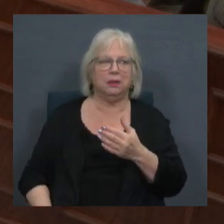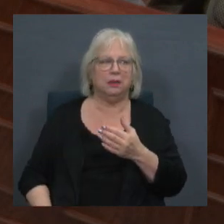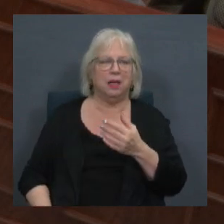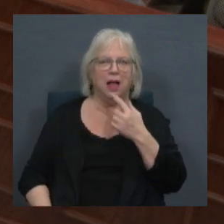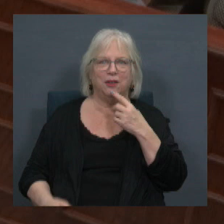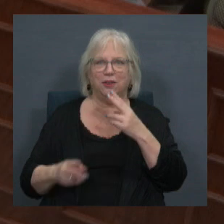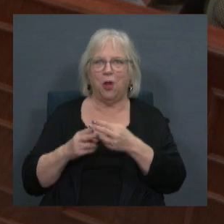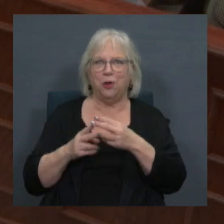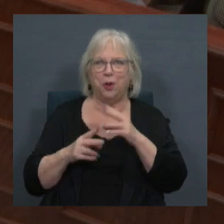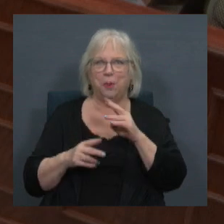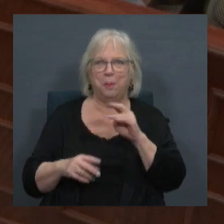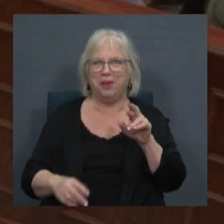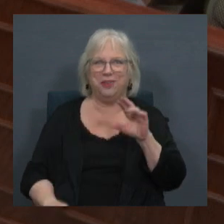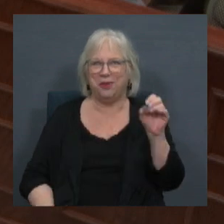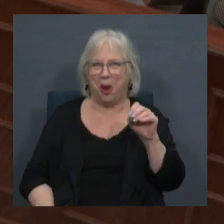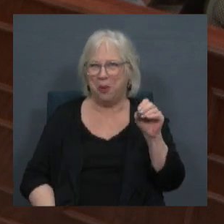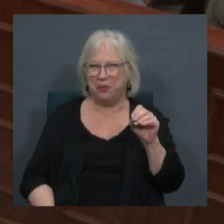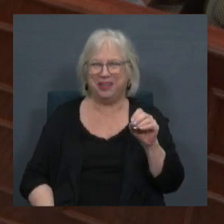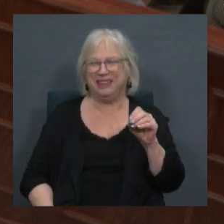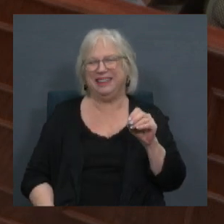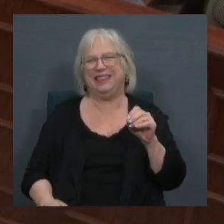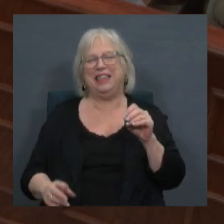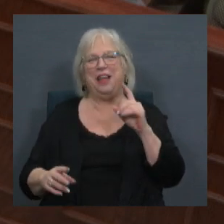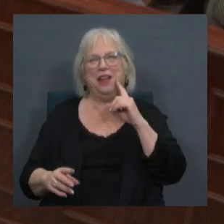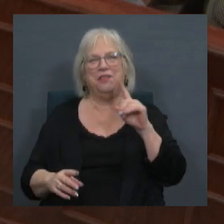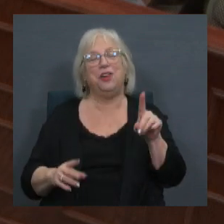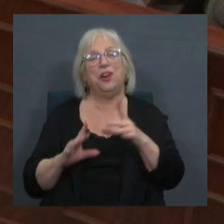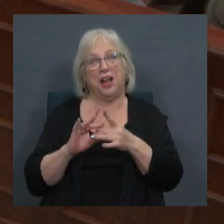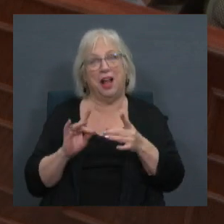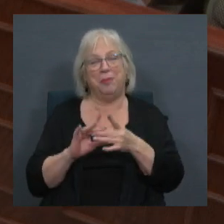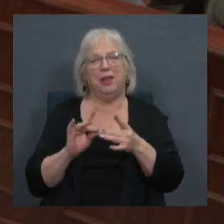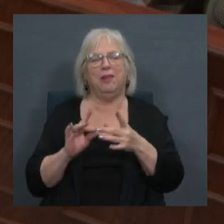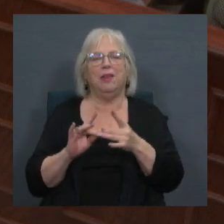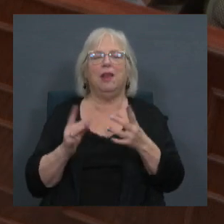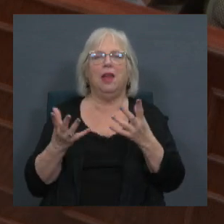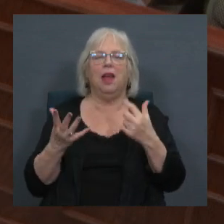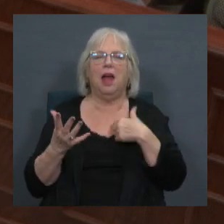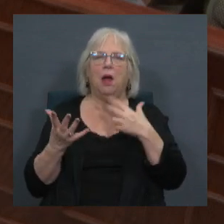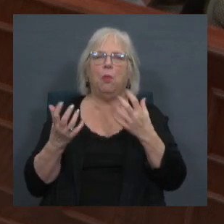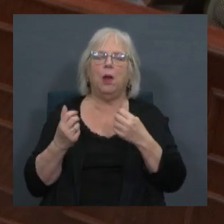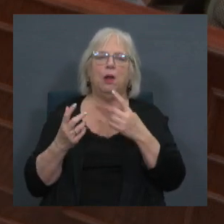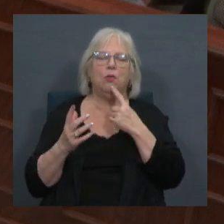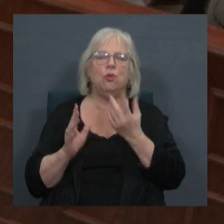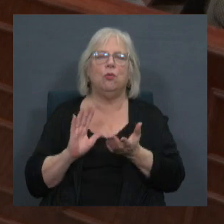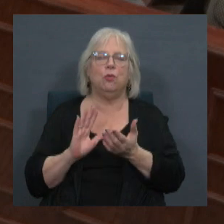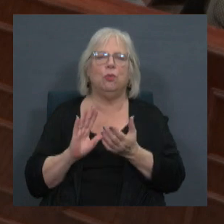I'll just call you Mr. O, for your comments. I wanted to echo